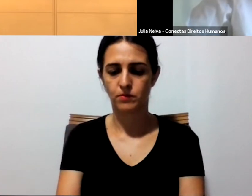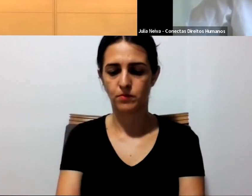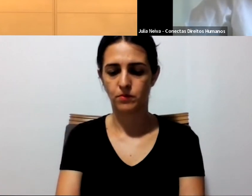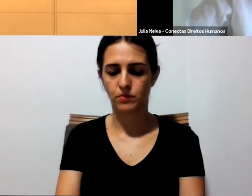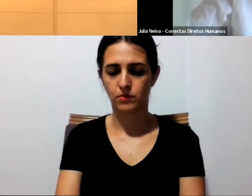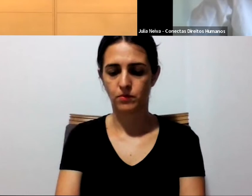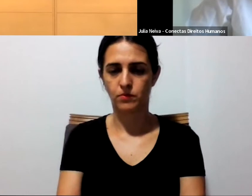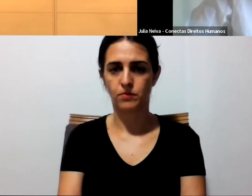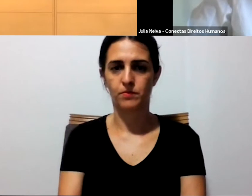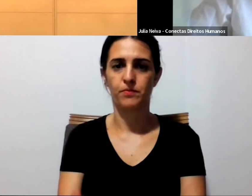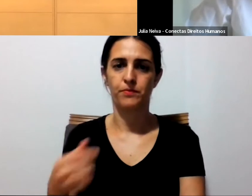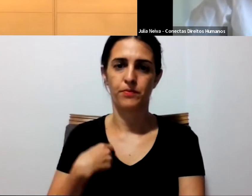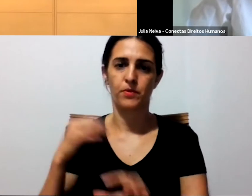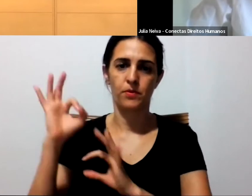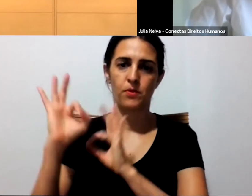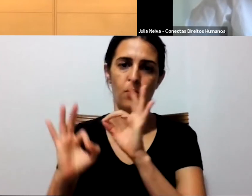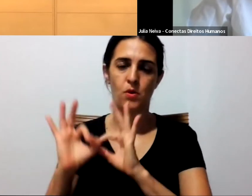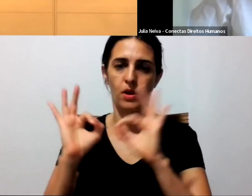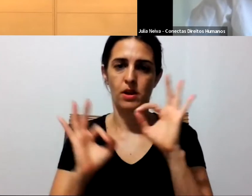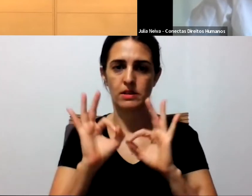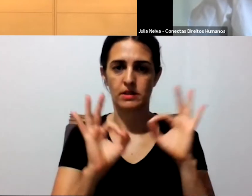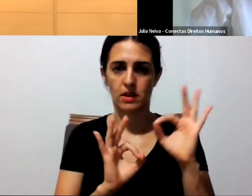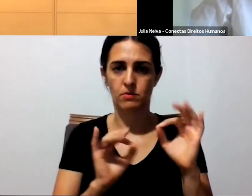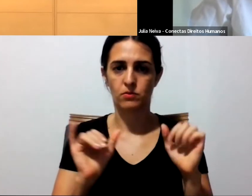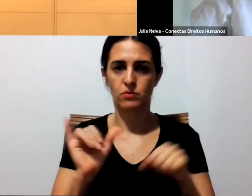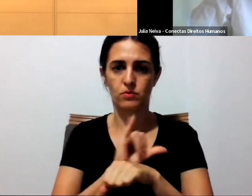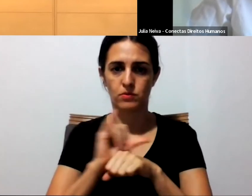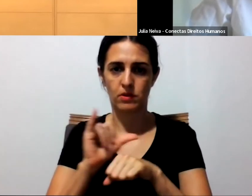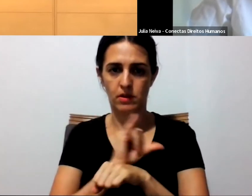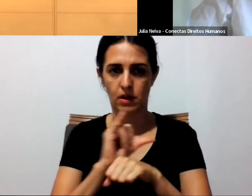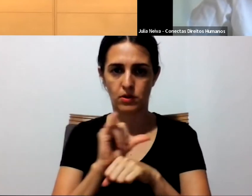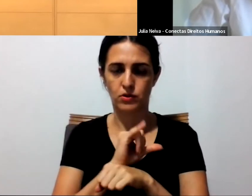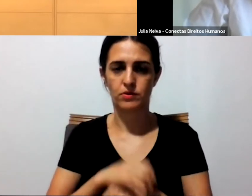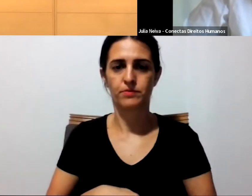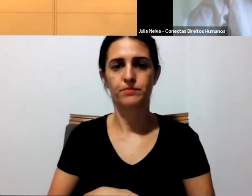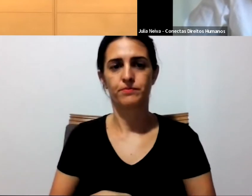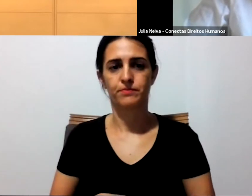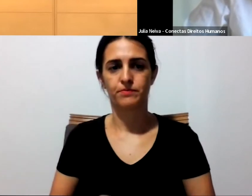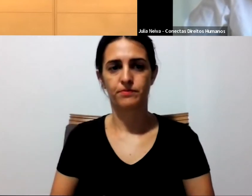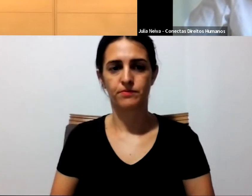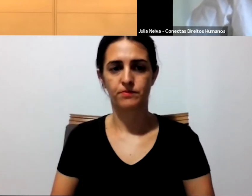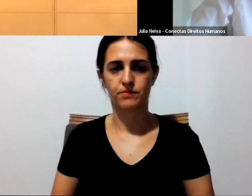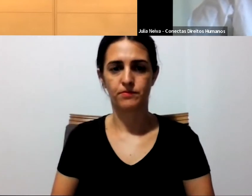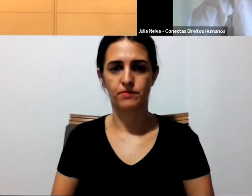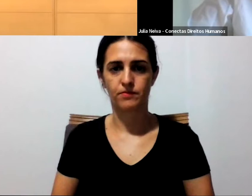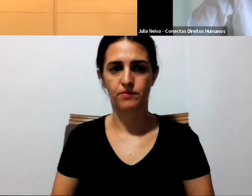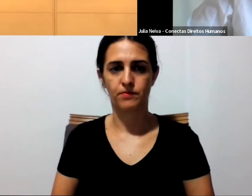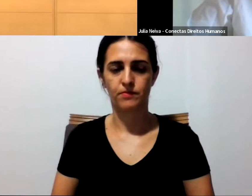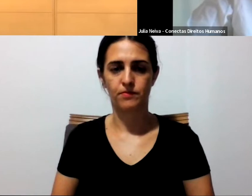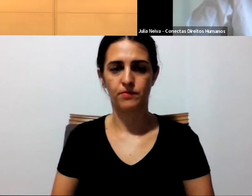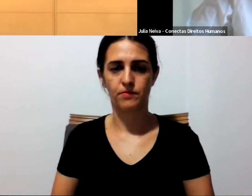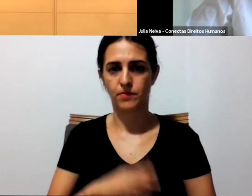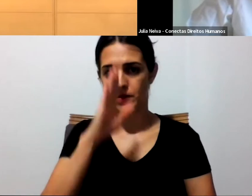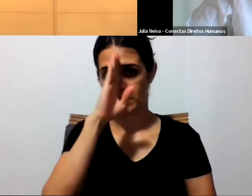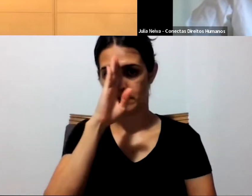also respond a bit to say, I mean, we are at the moment, you know, in a photographic moment where you do